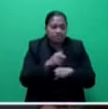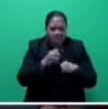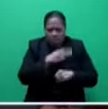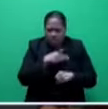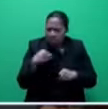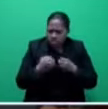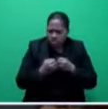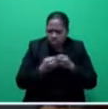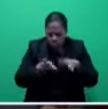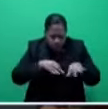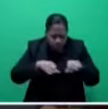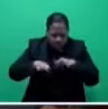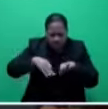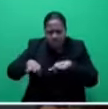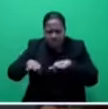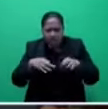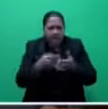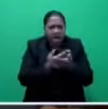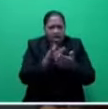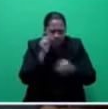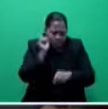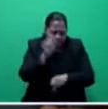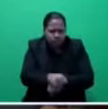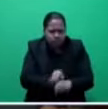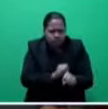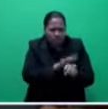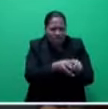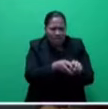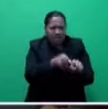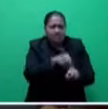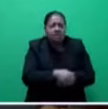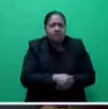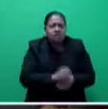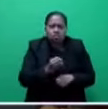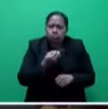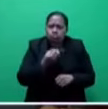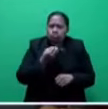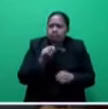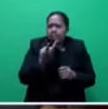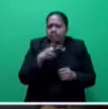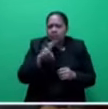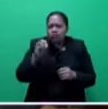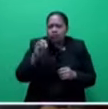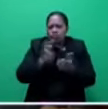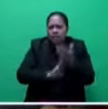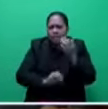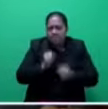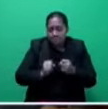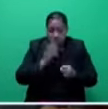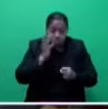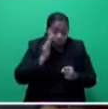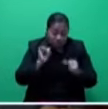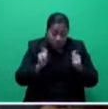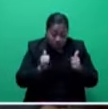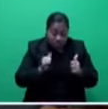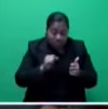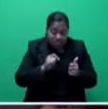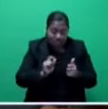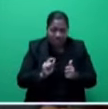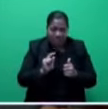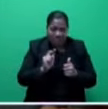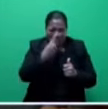strategically to counter this pandemic. On 20th March, one day after Fiji's first case of COVID-19,